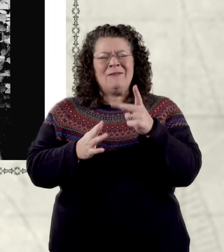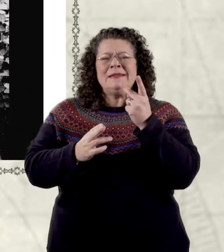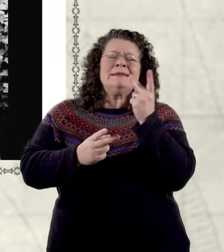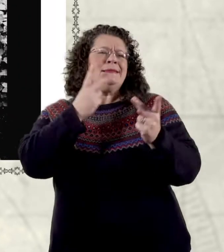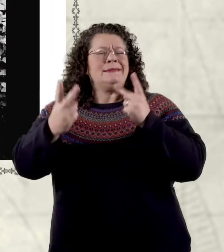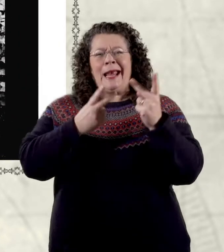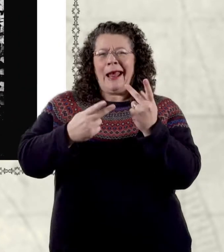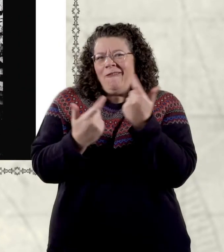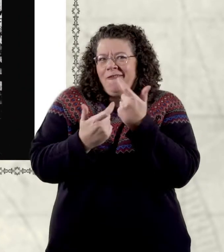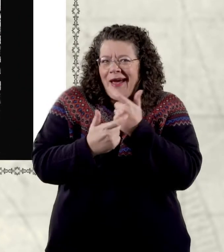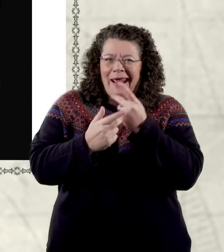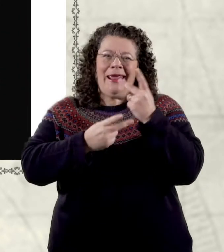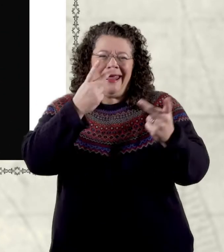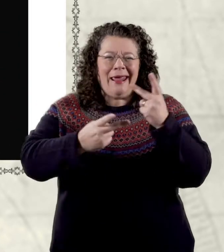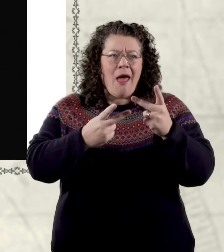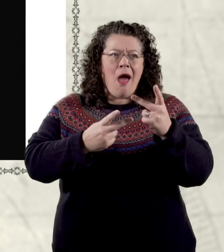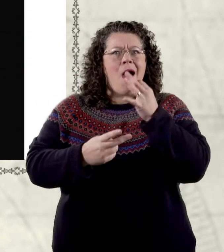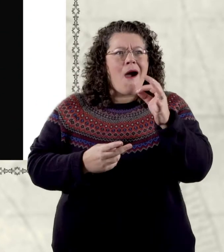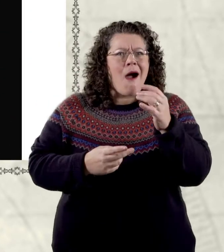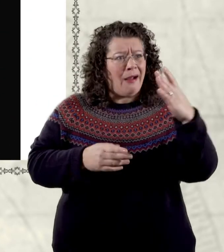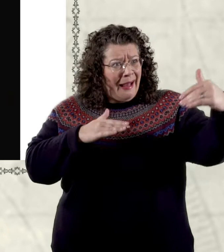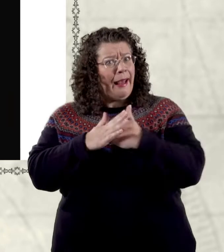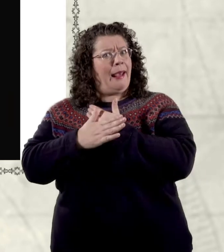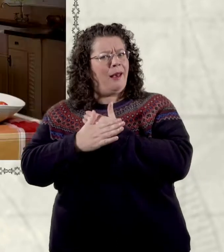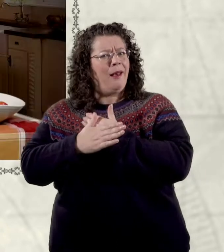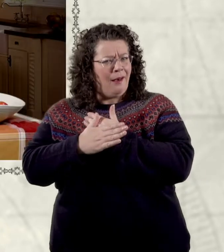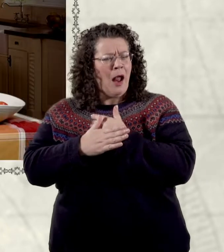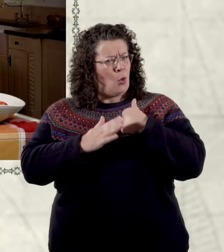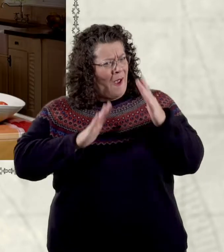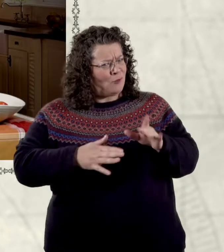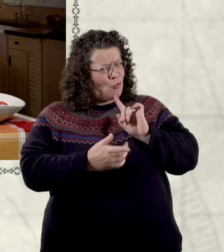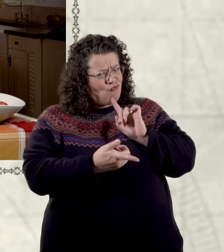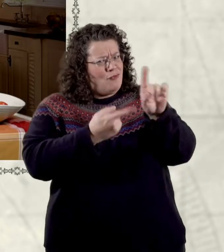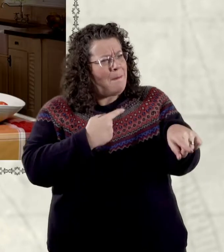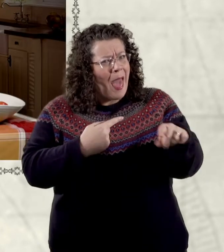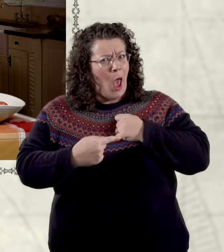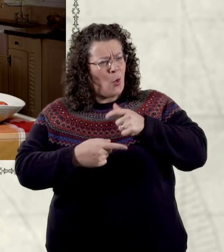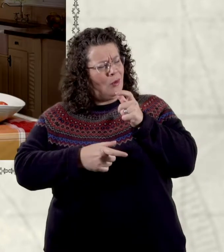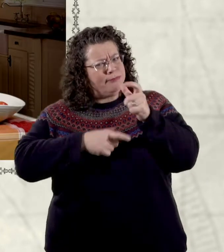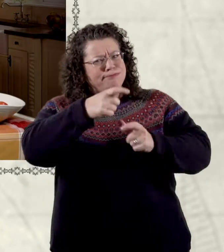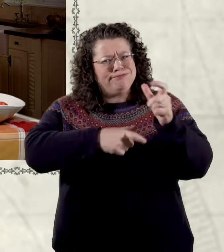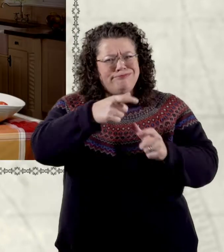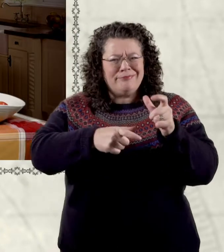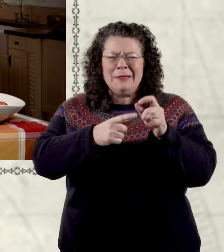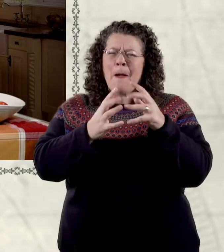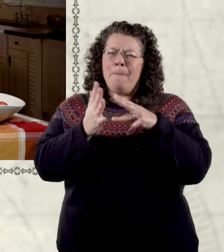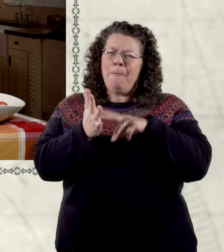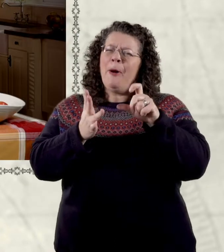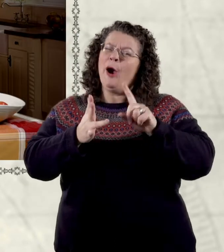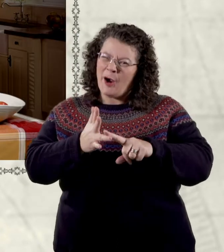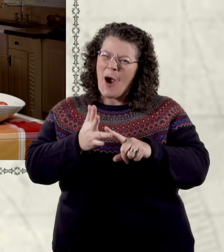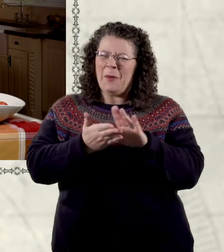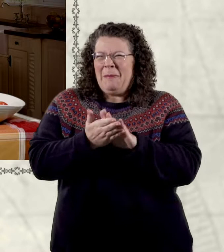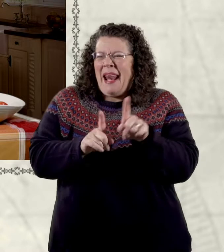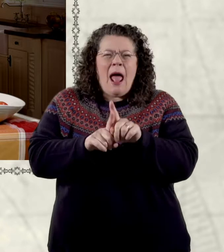rhyme, asking you to invite her in. And you have to reply singing your own rhyme. That's what punko is. It's